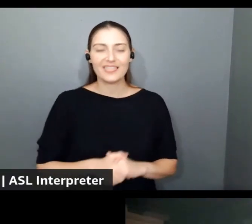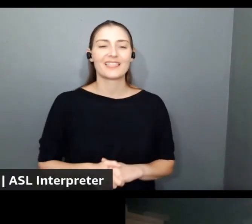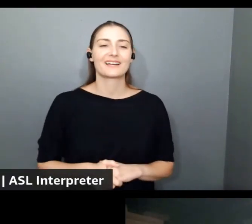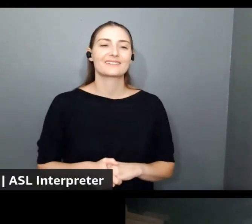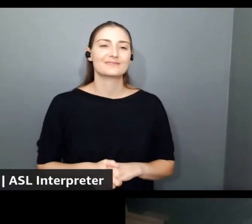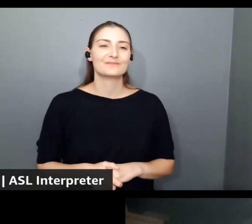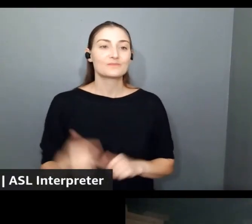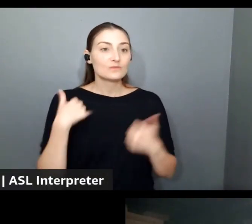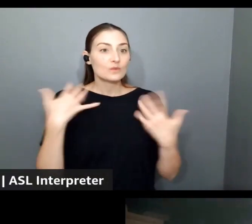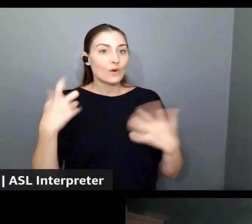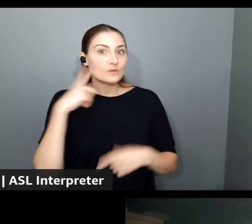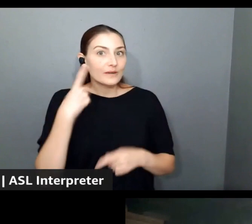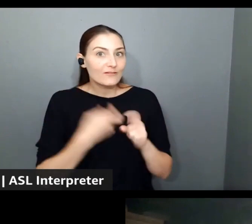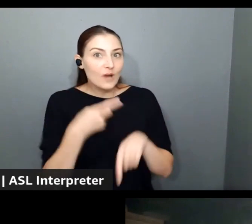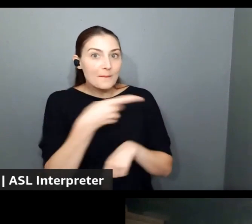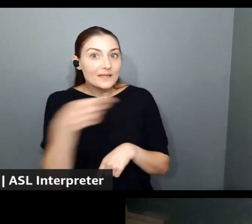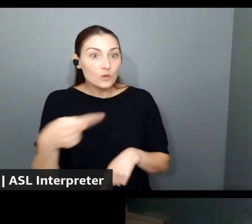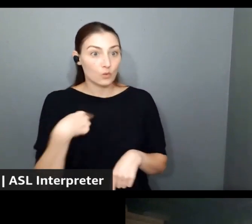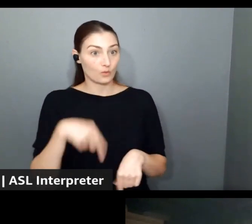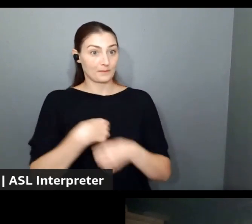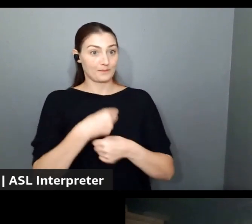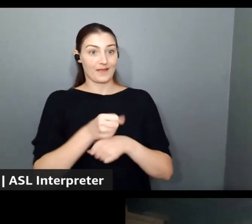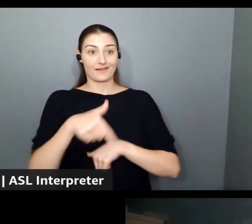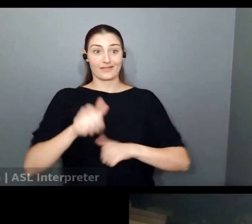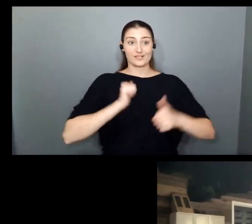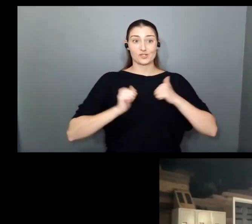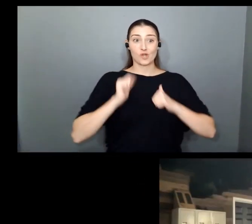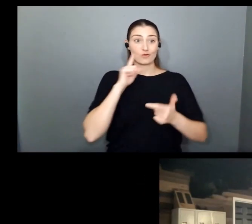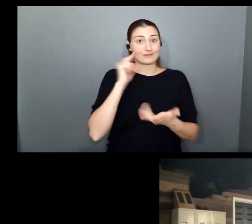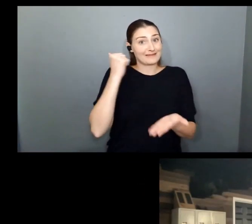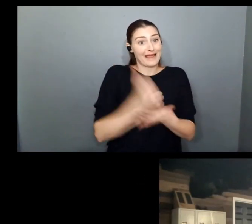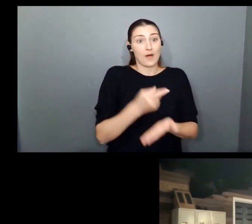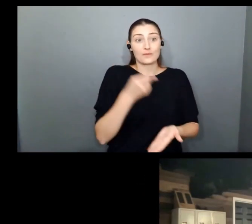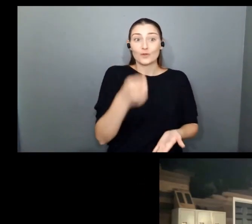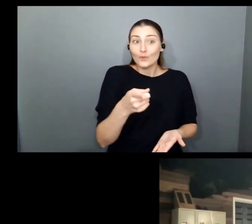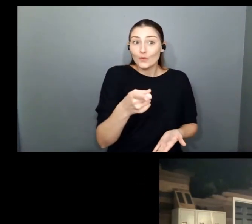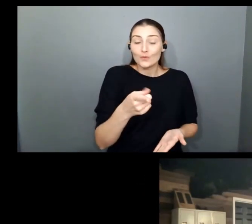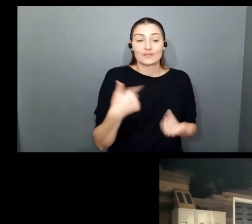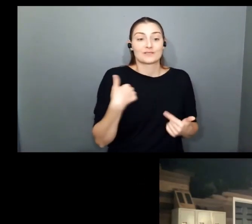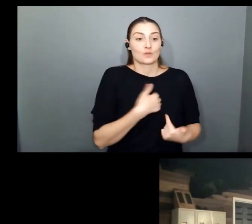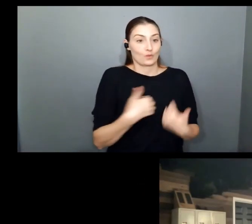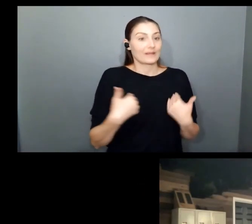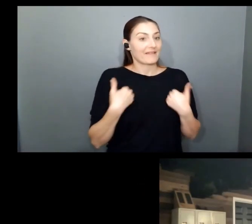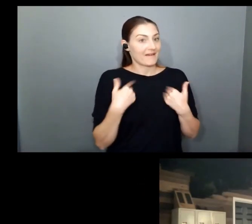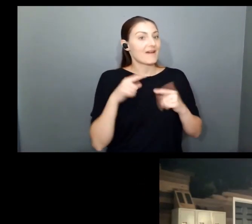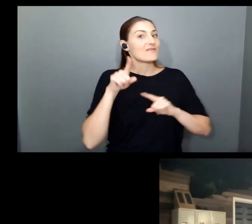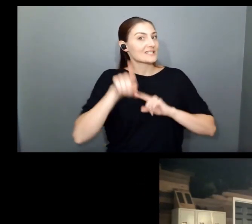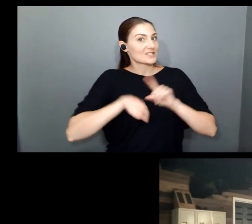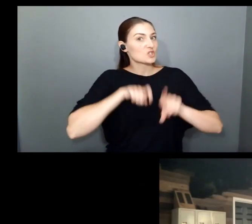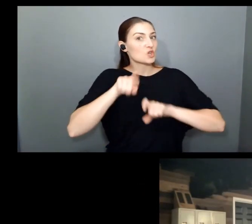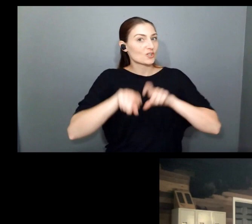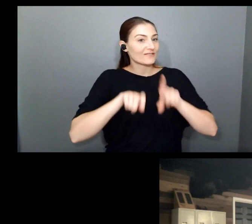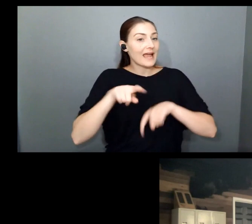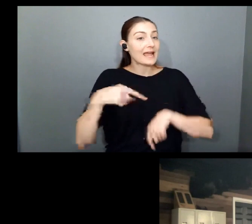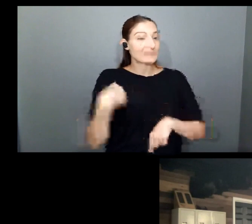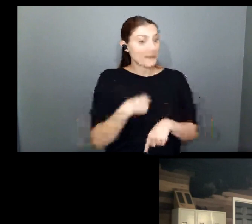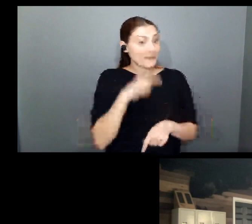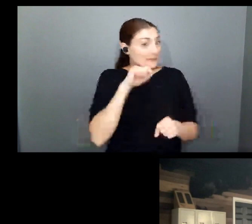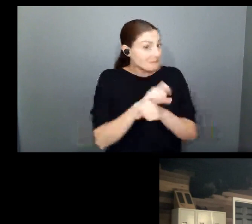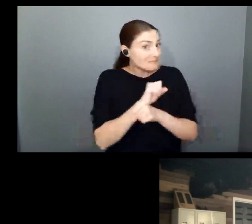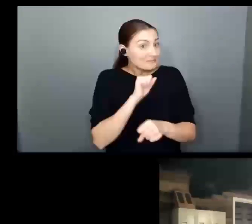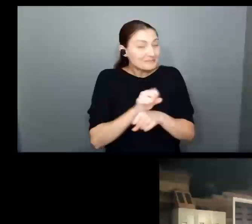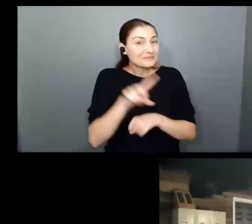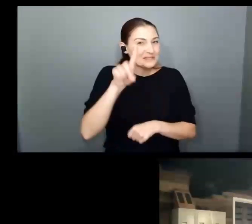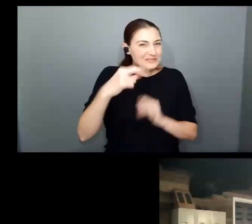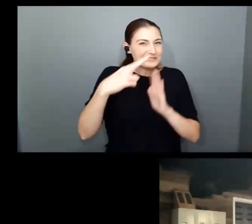this show to really be able to help you. So we have a survey that we actually do read. So